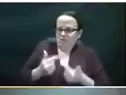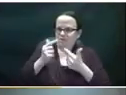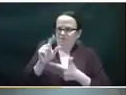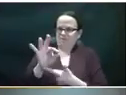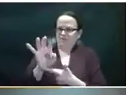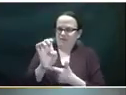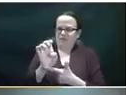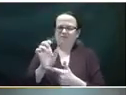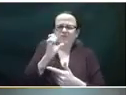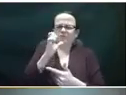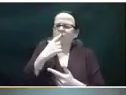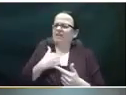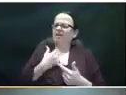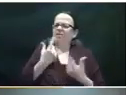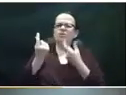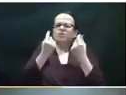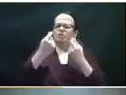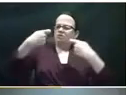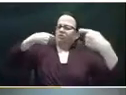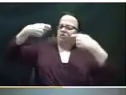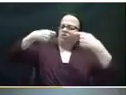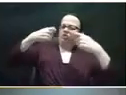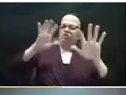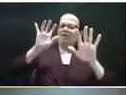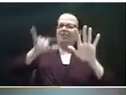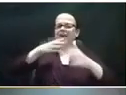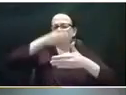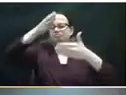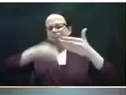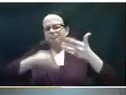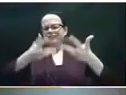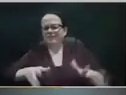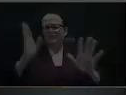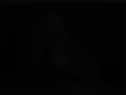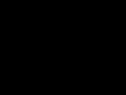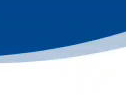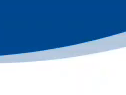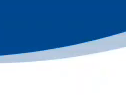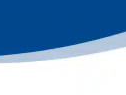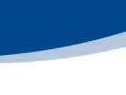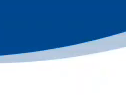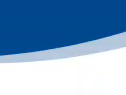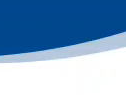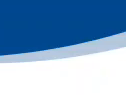And that concludes my presentation. And I now turn it over to you, Amber. Thank you.